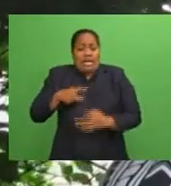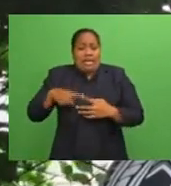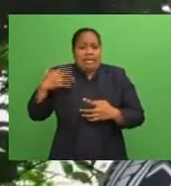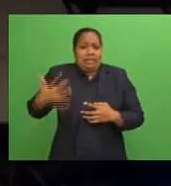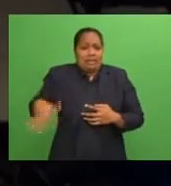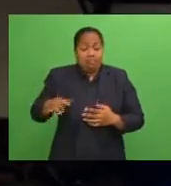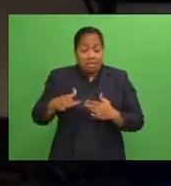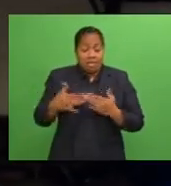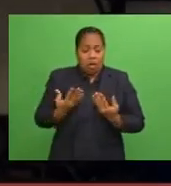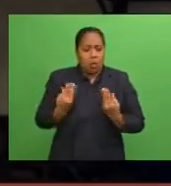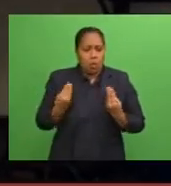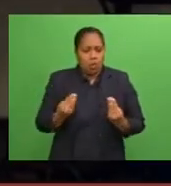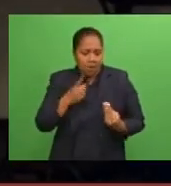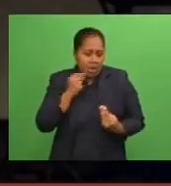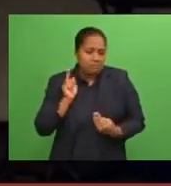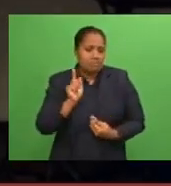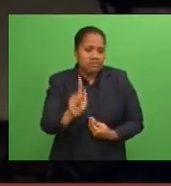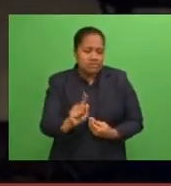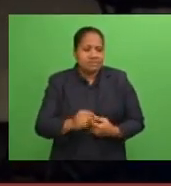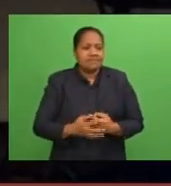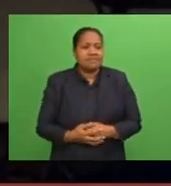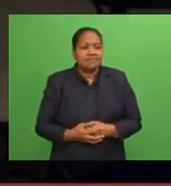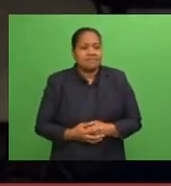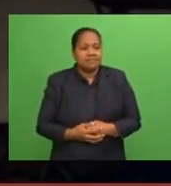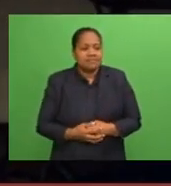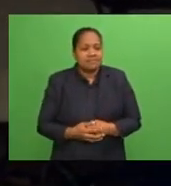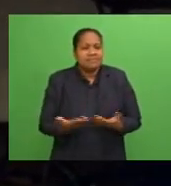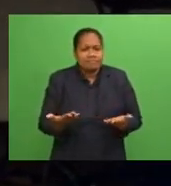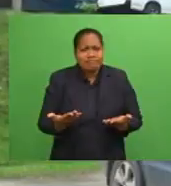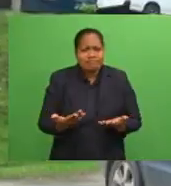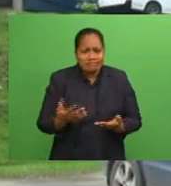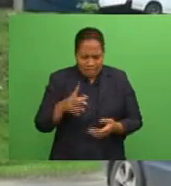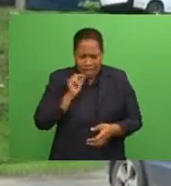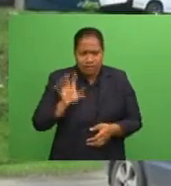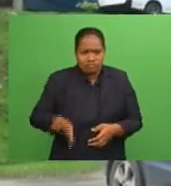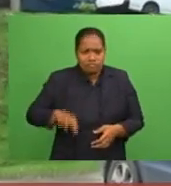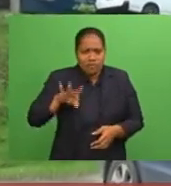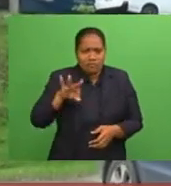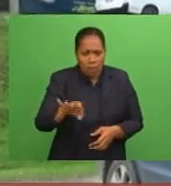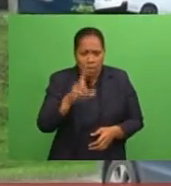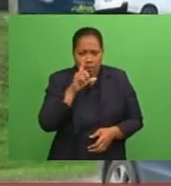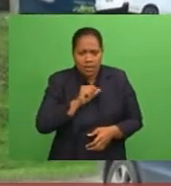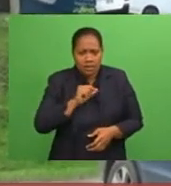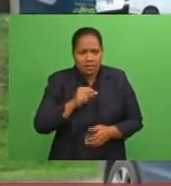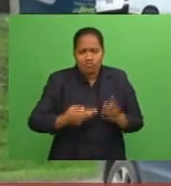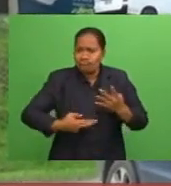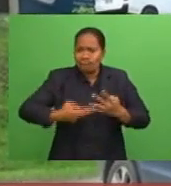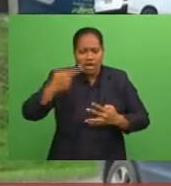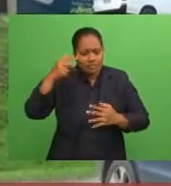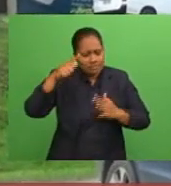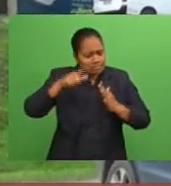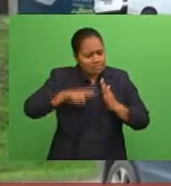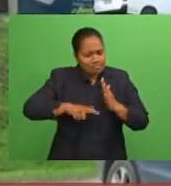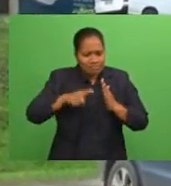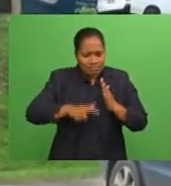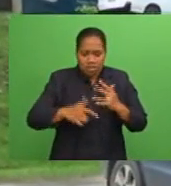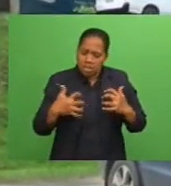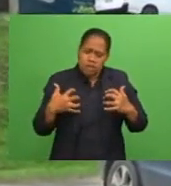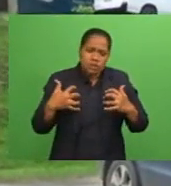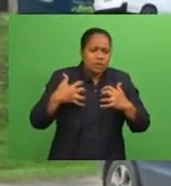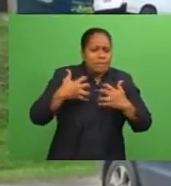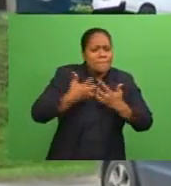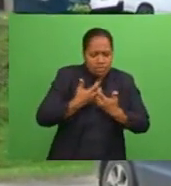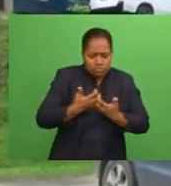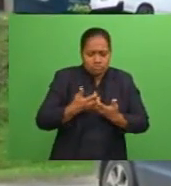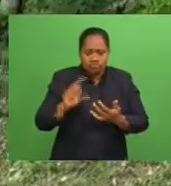worth going. I think the hotel rates are affordable at the moment. The rates are really low now, and it matches what we can afford